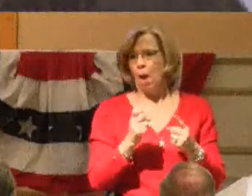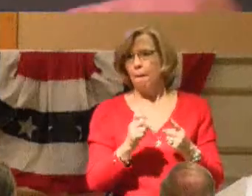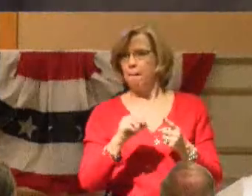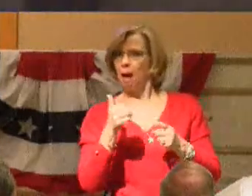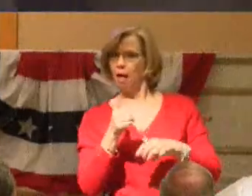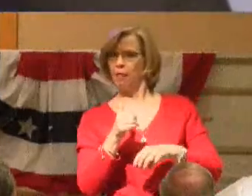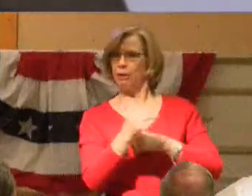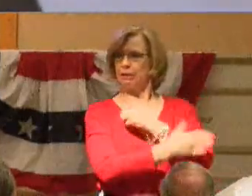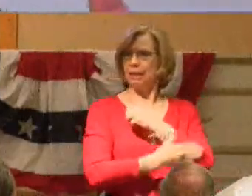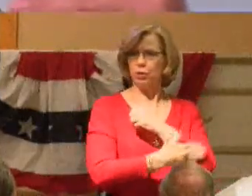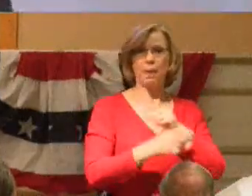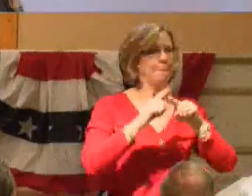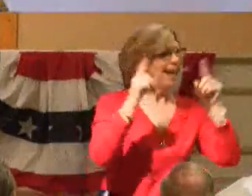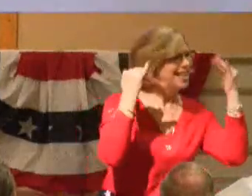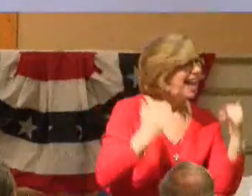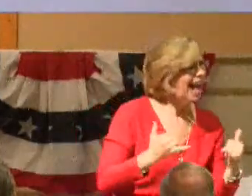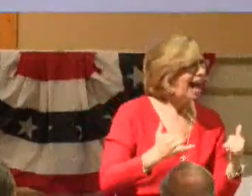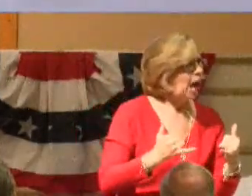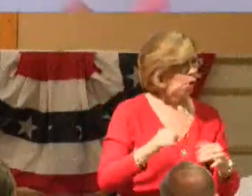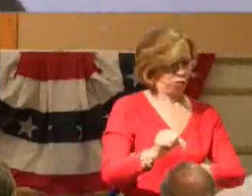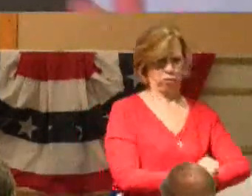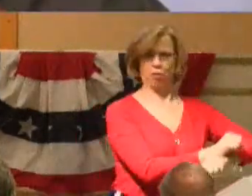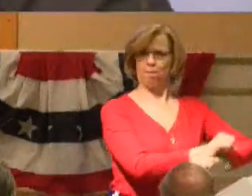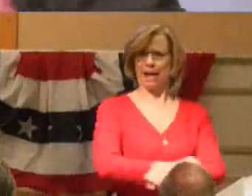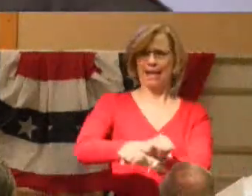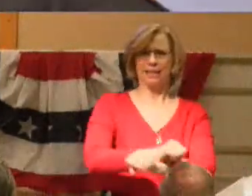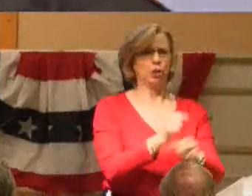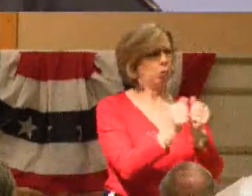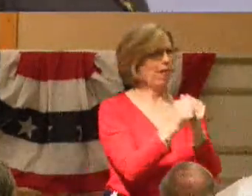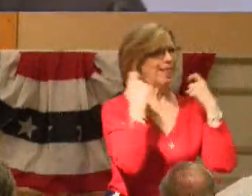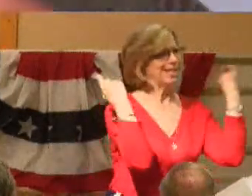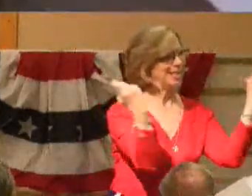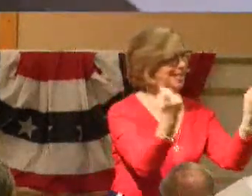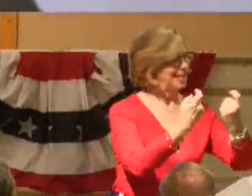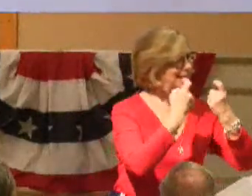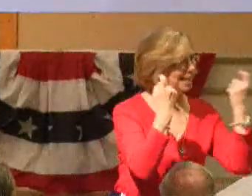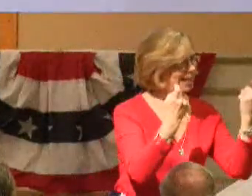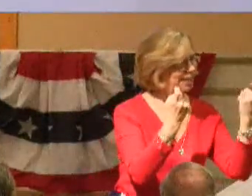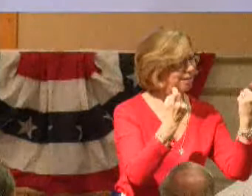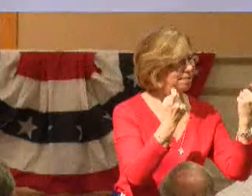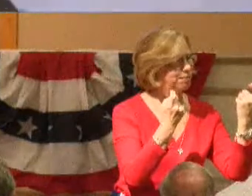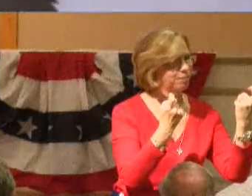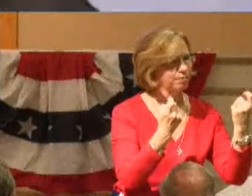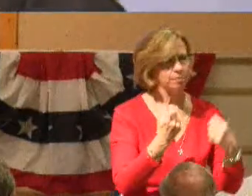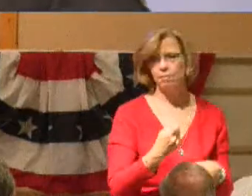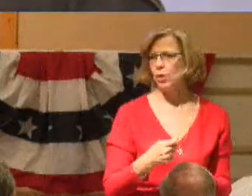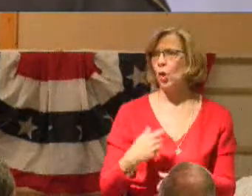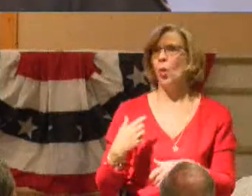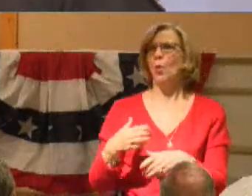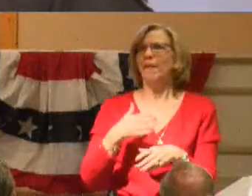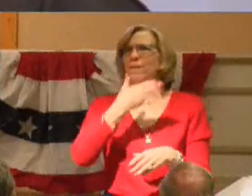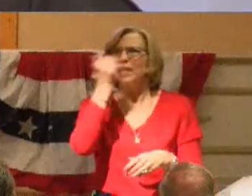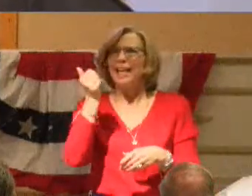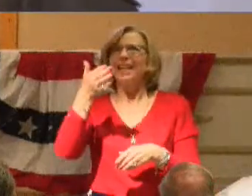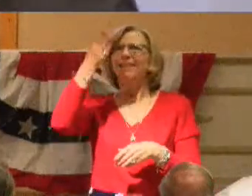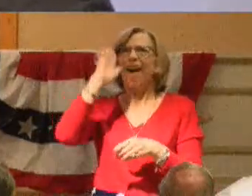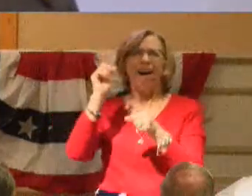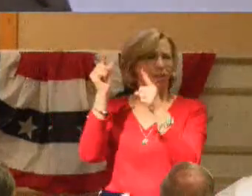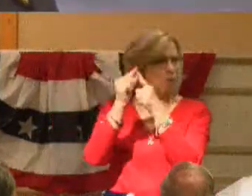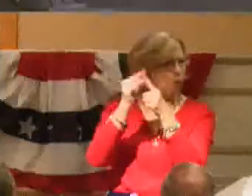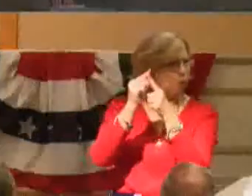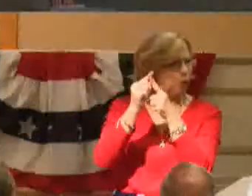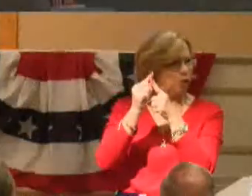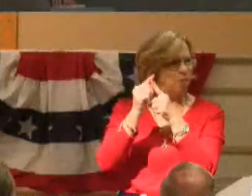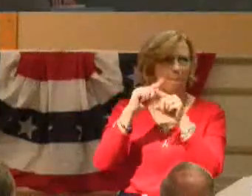have now returned to a yoke of bondage, allowing ourselves to be taken away from the truth of God's word. But we are to